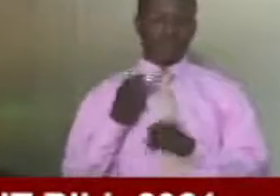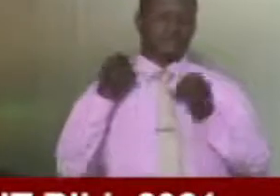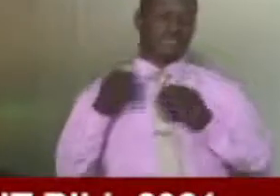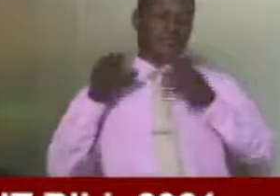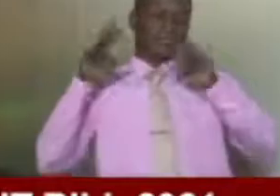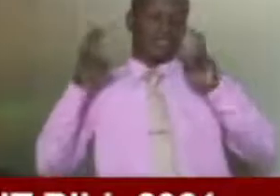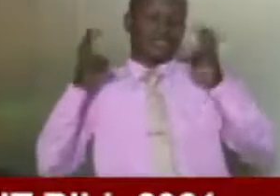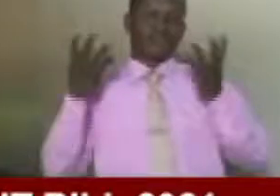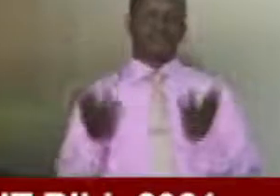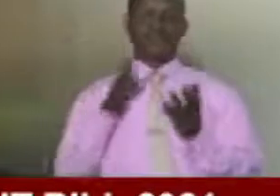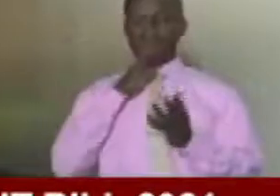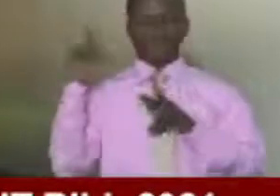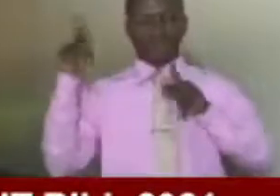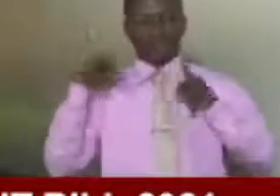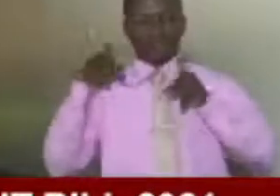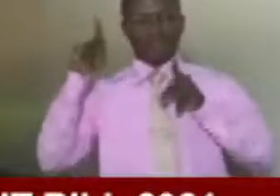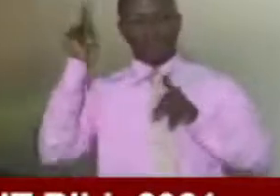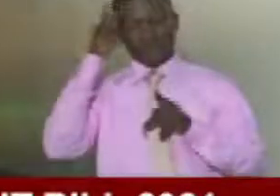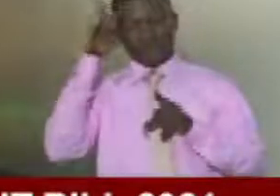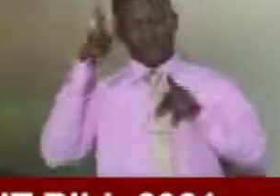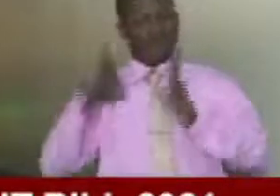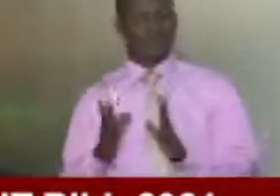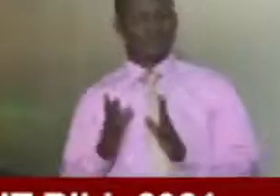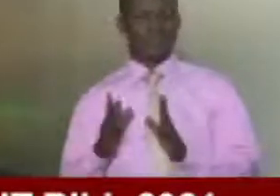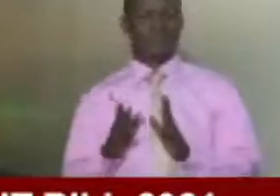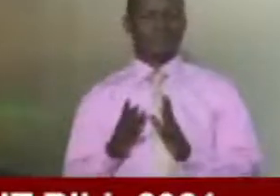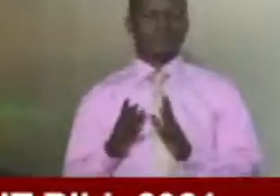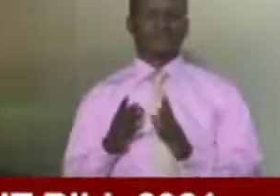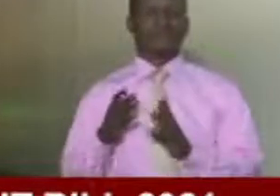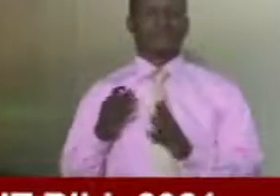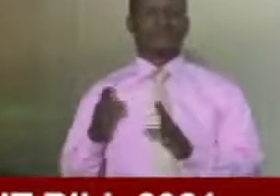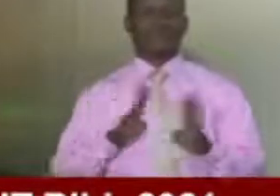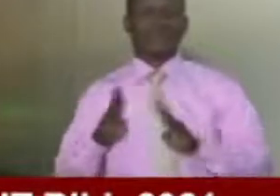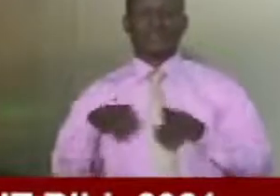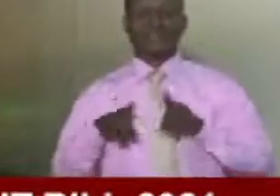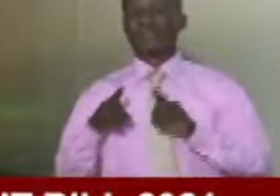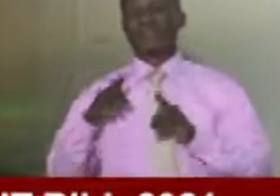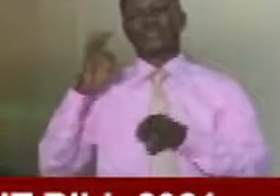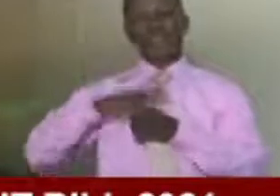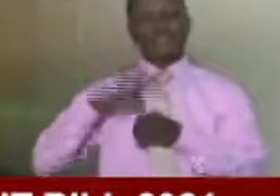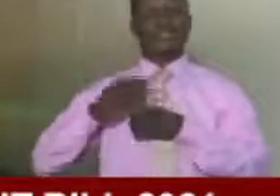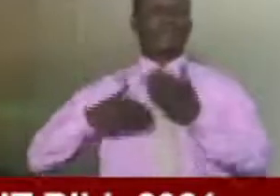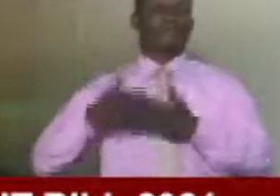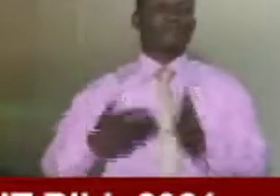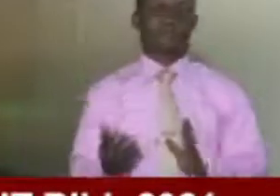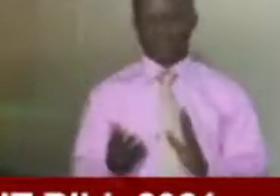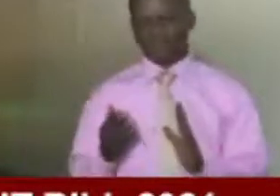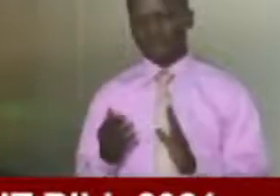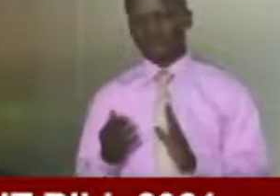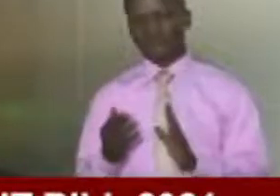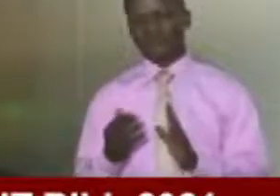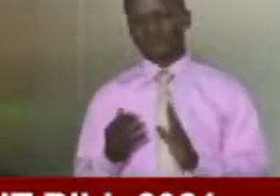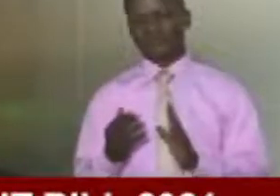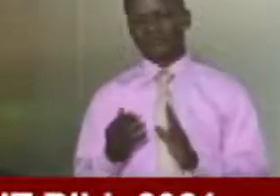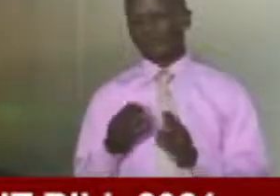you politicians arm thugs during elections. Well, I mean, Where do the ammunition come during